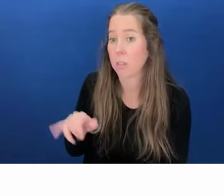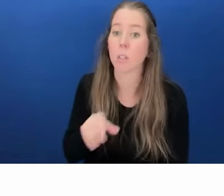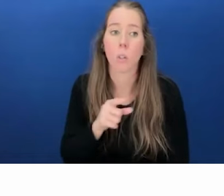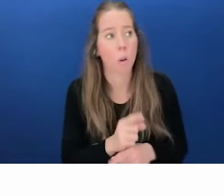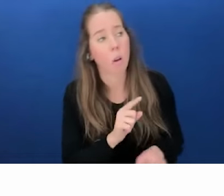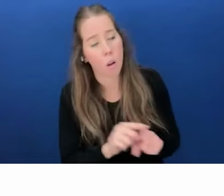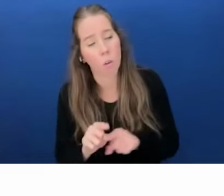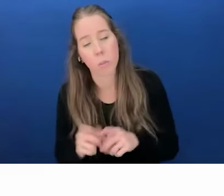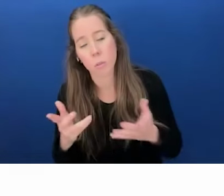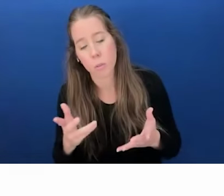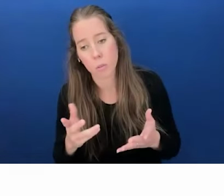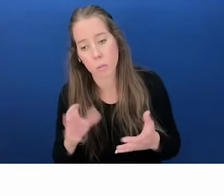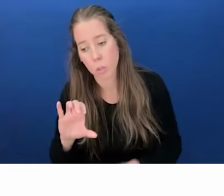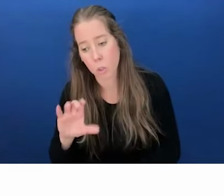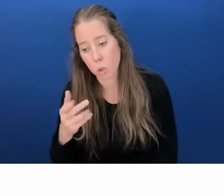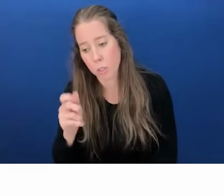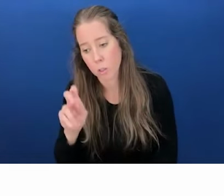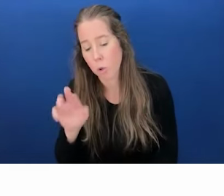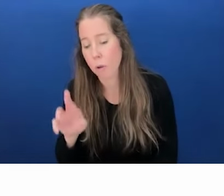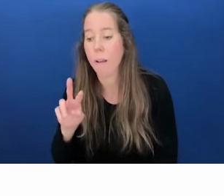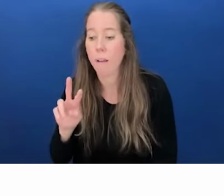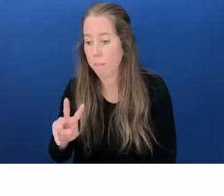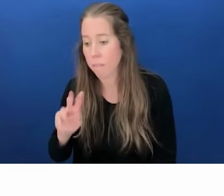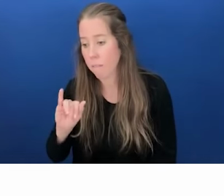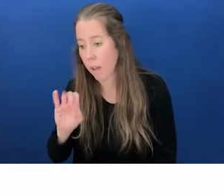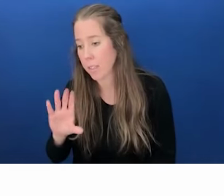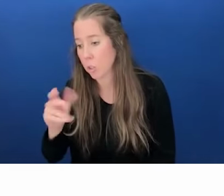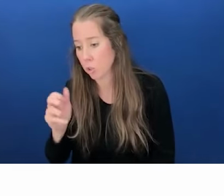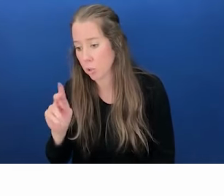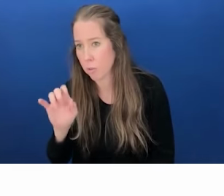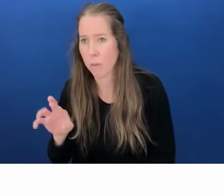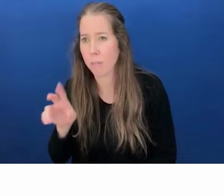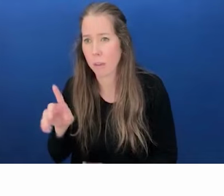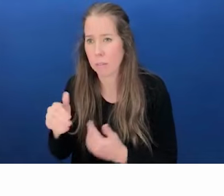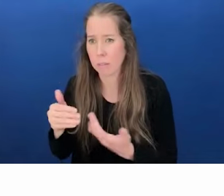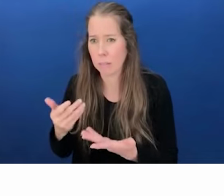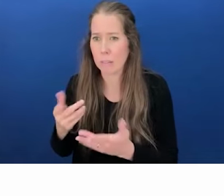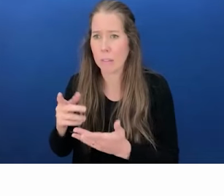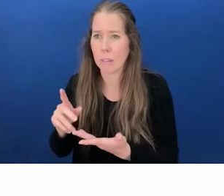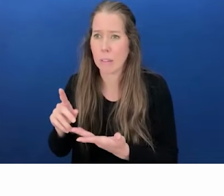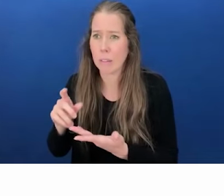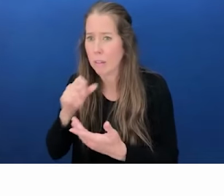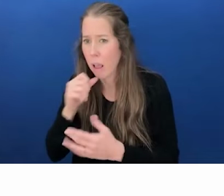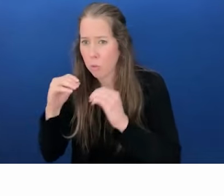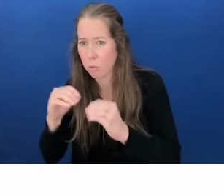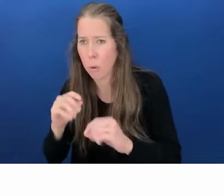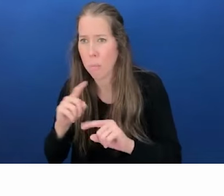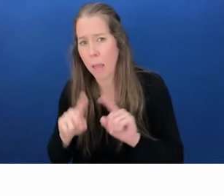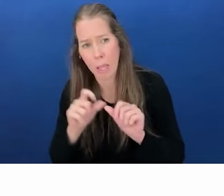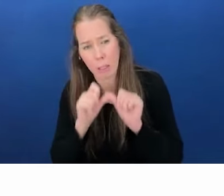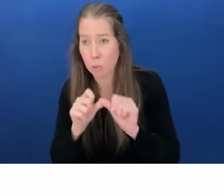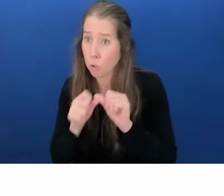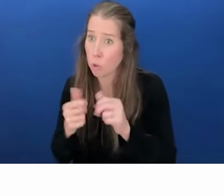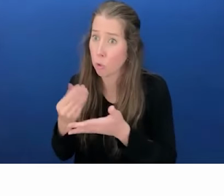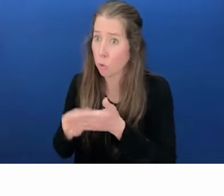like chancellor, vice chancellor, they're all on our side of the non-instructional. And just like, oh, but continue giving yourself raises, even though we're on the